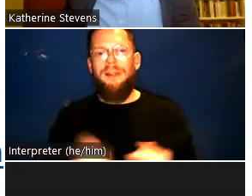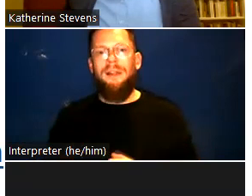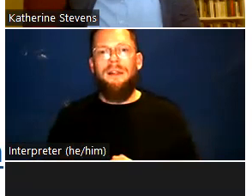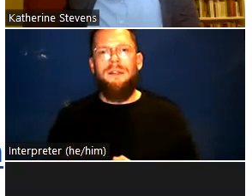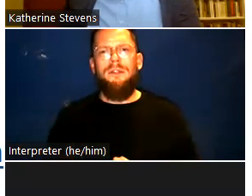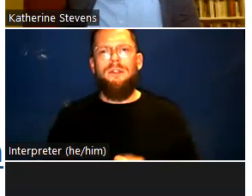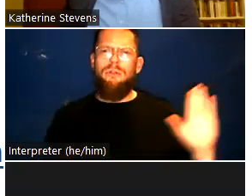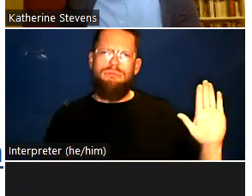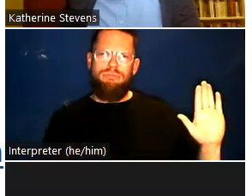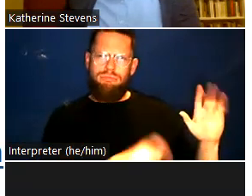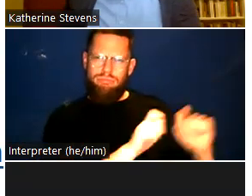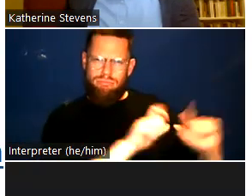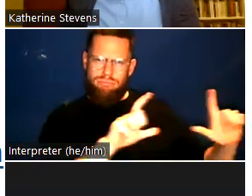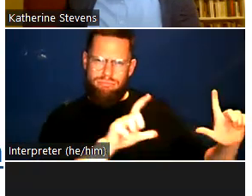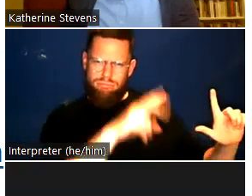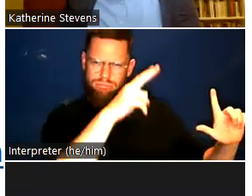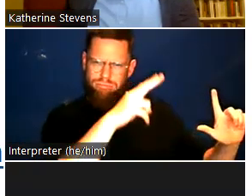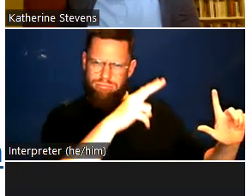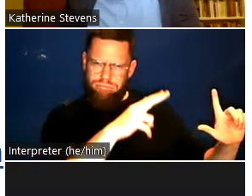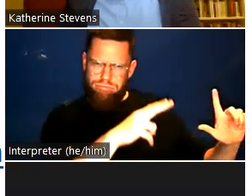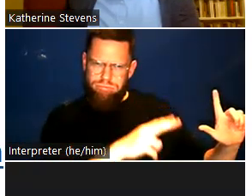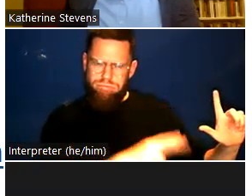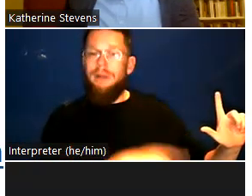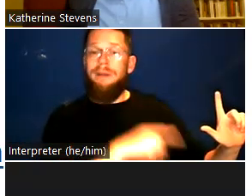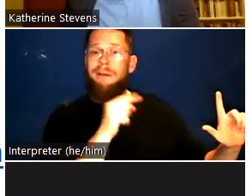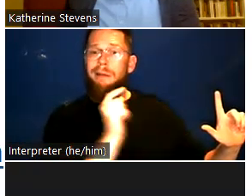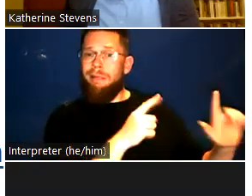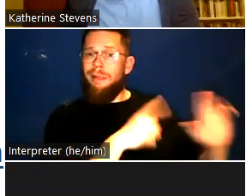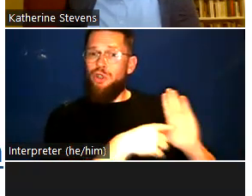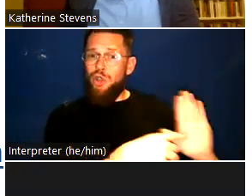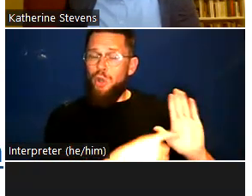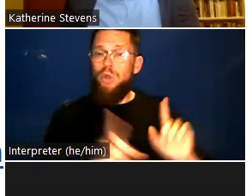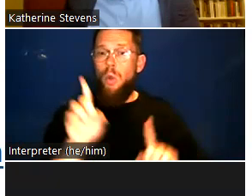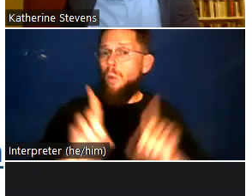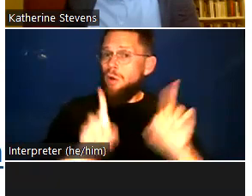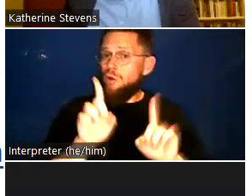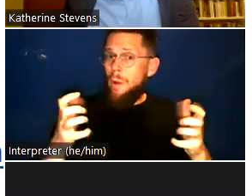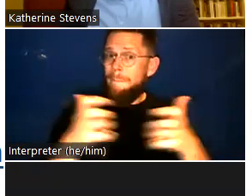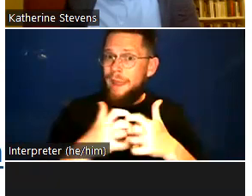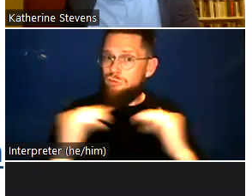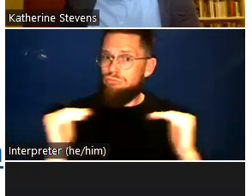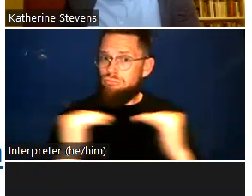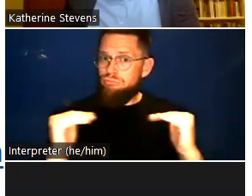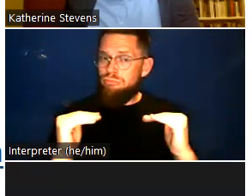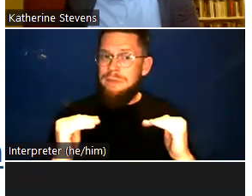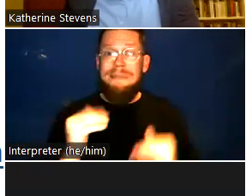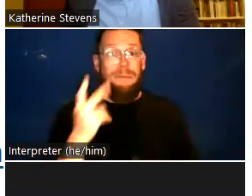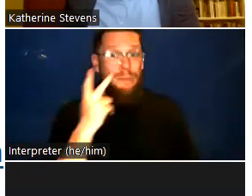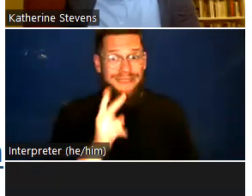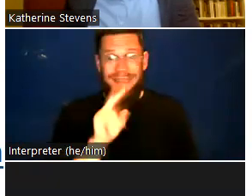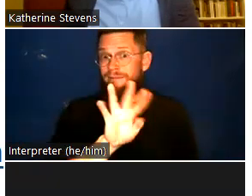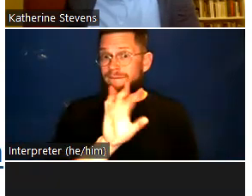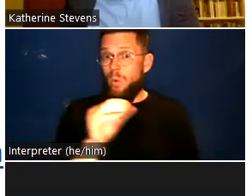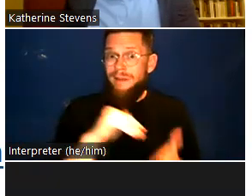sheet, this provides, you know, this shows a one-to-one match. So here we see $40,000 as